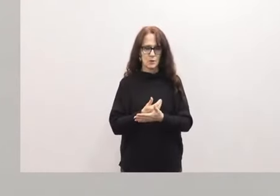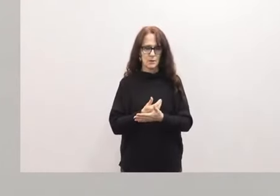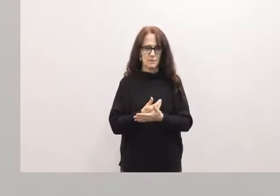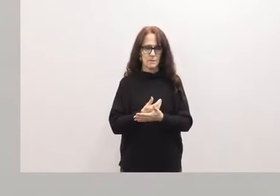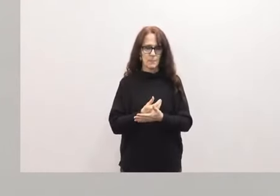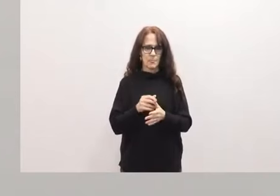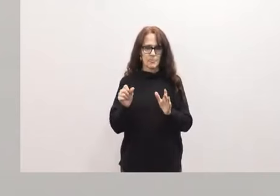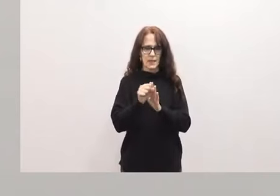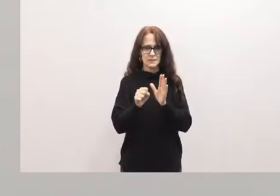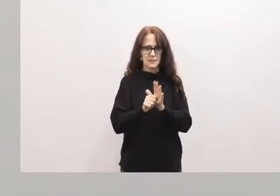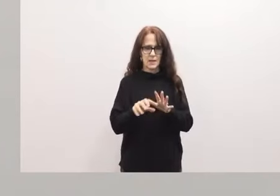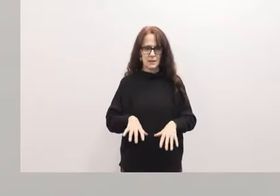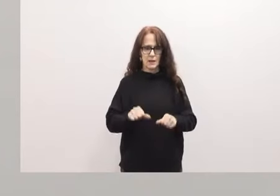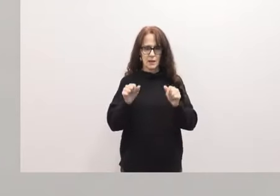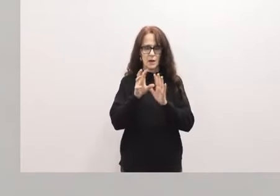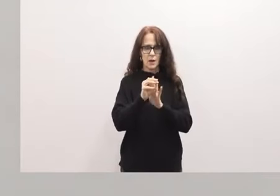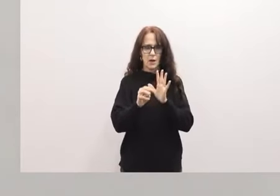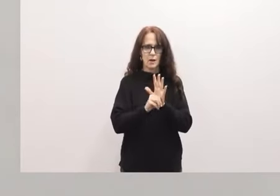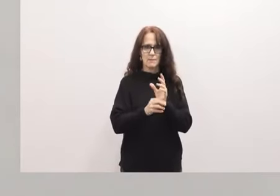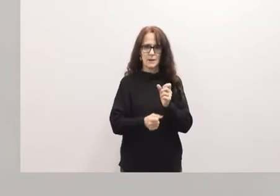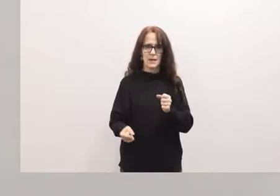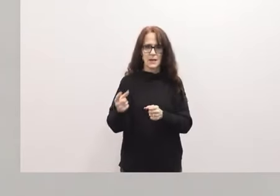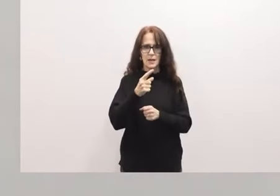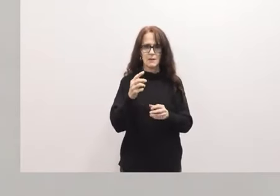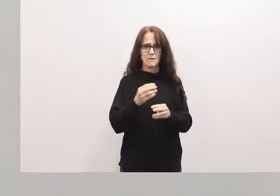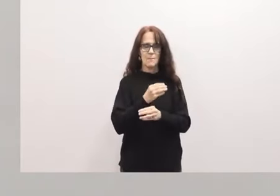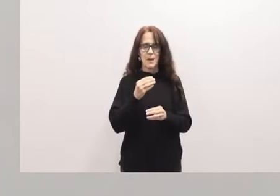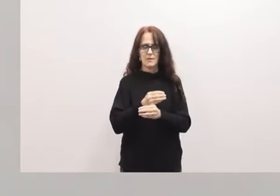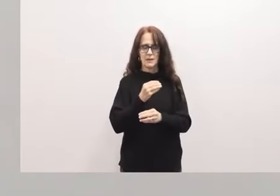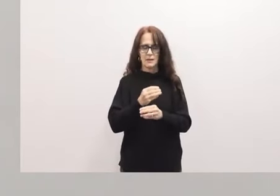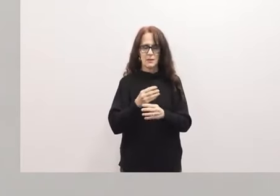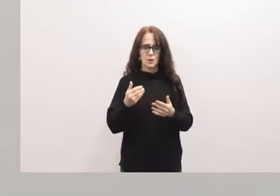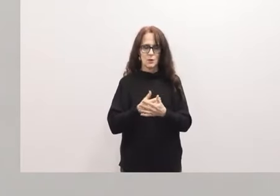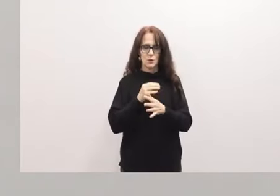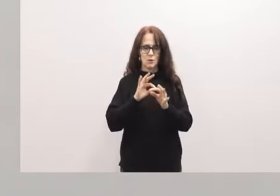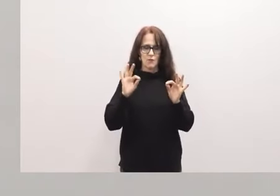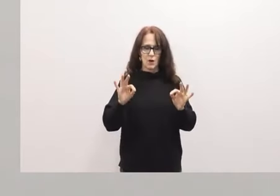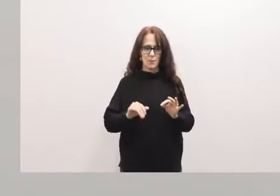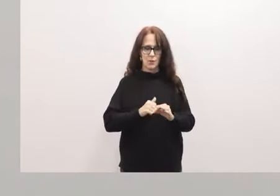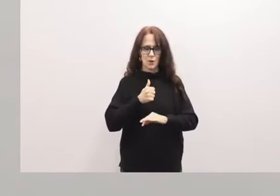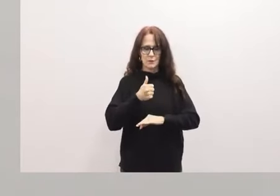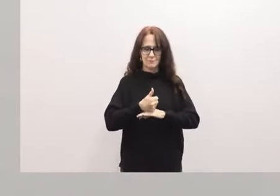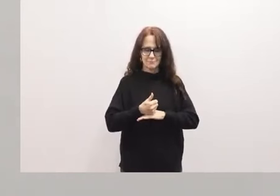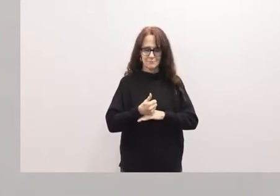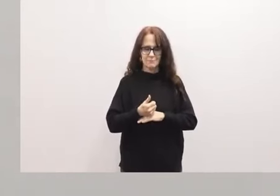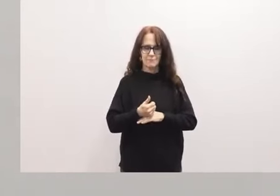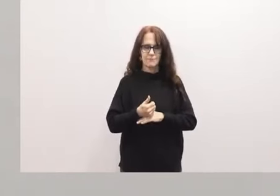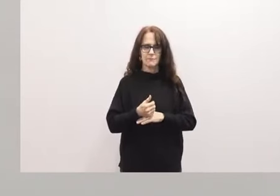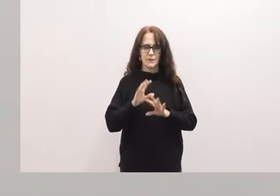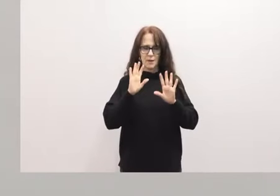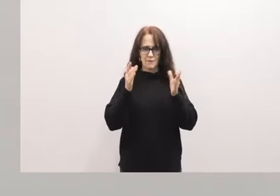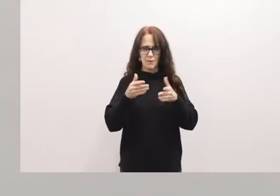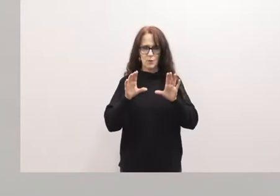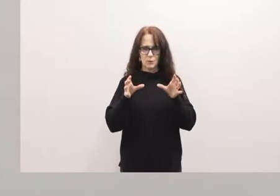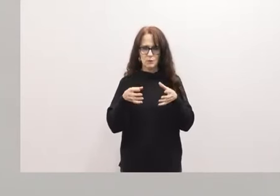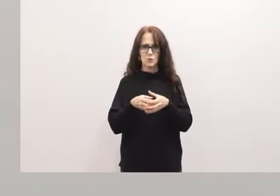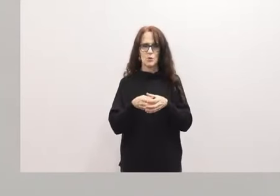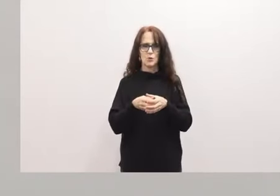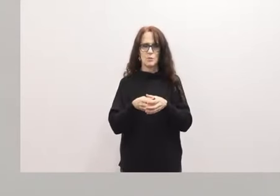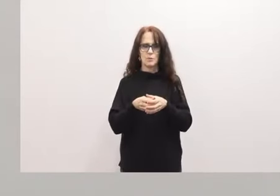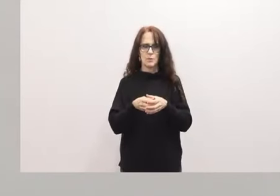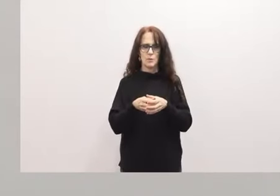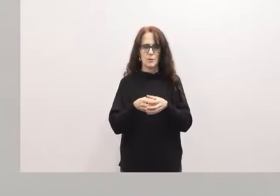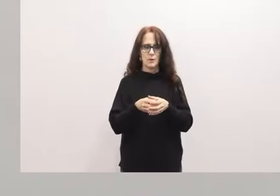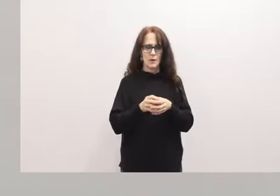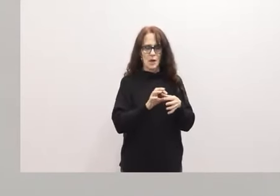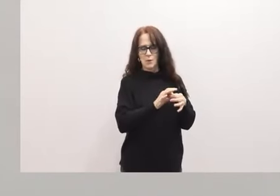state adopted curriculum coming out next year for mathematics. We have a new framework this year. We have a focus group that is